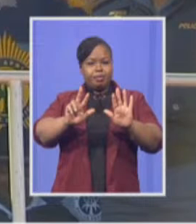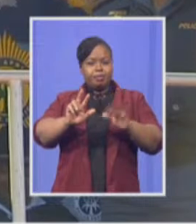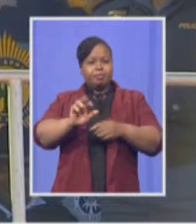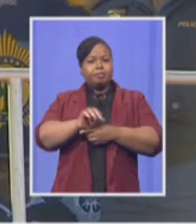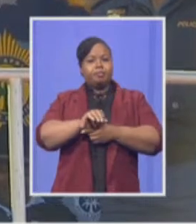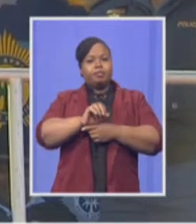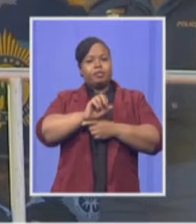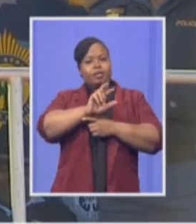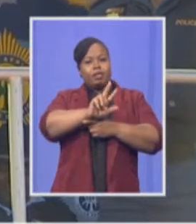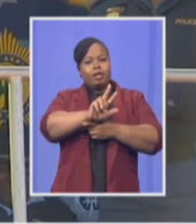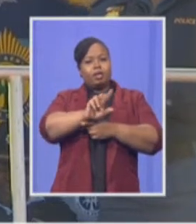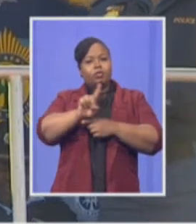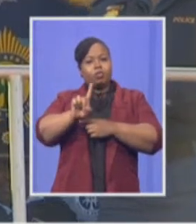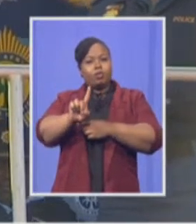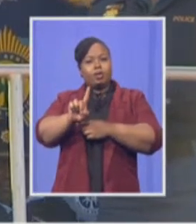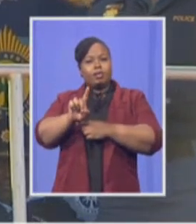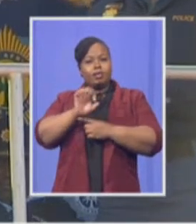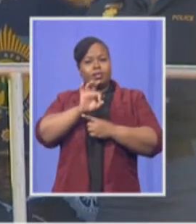8133.